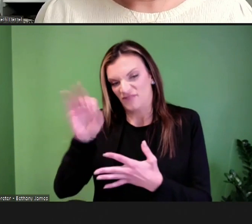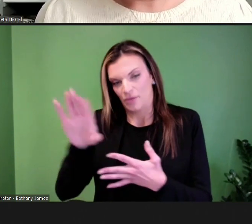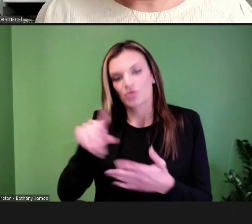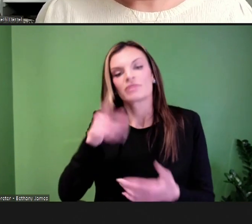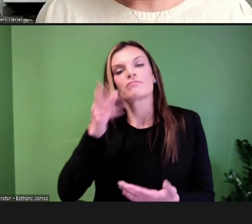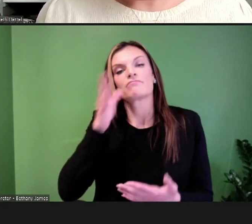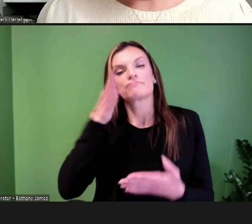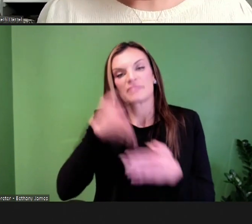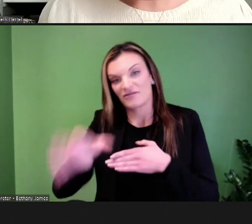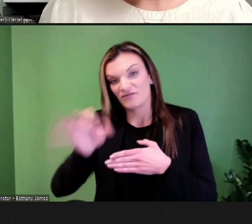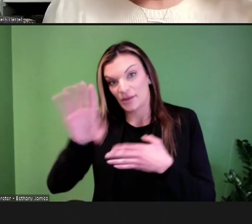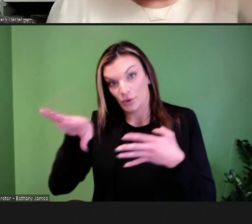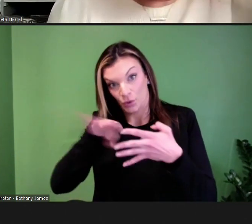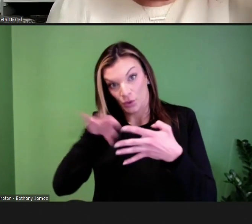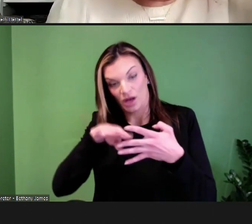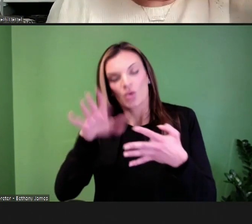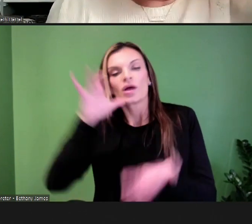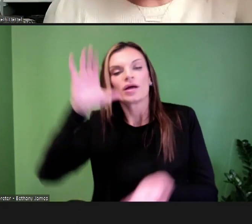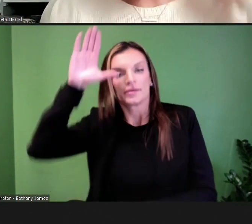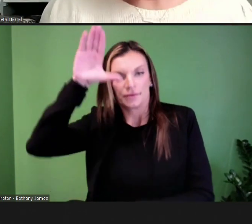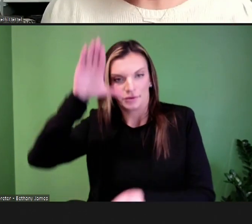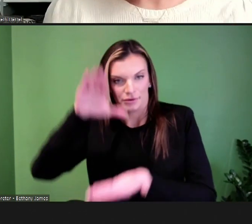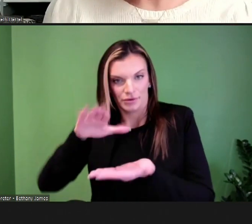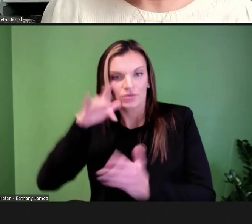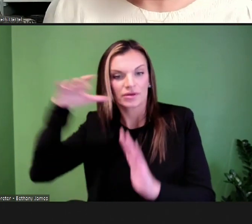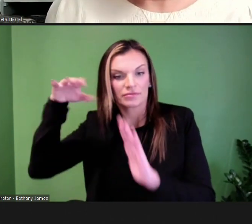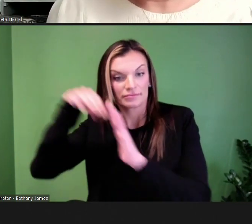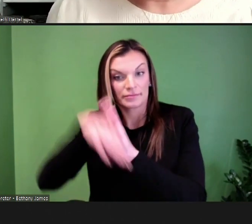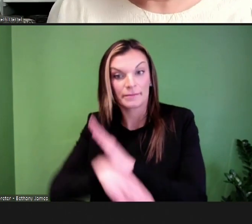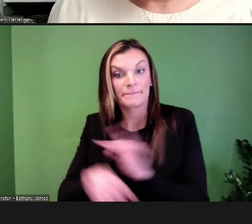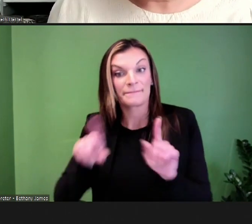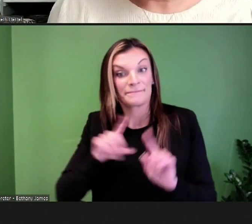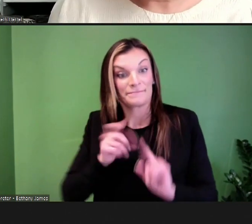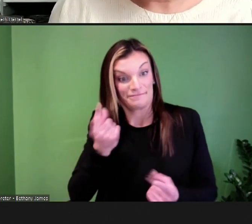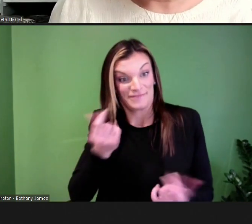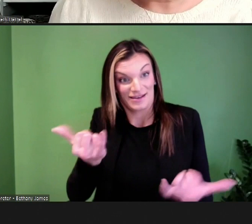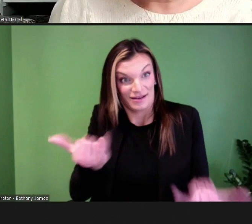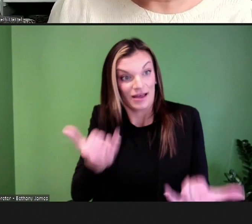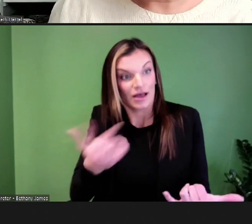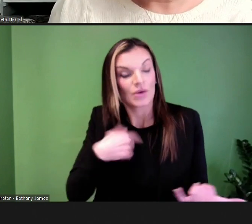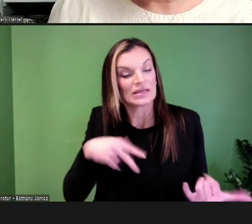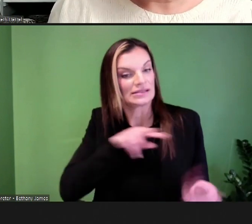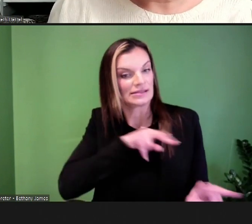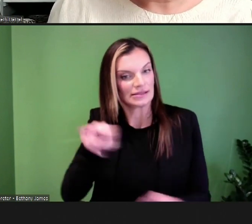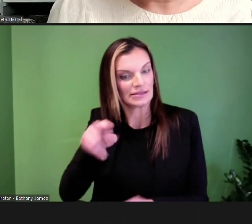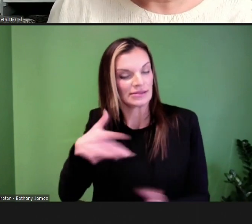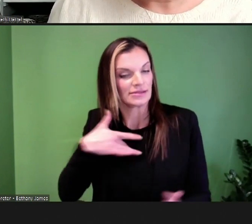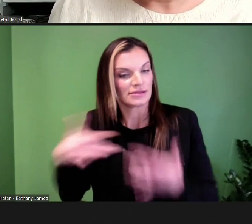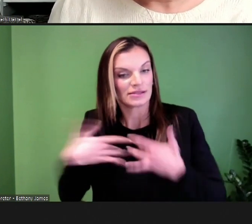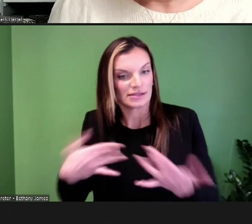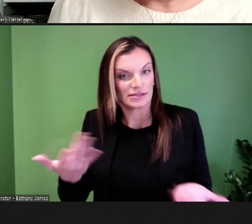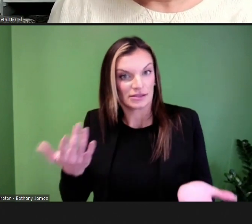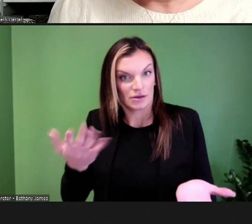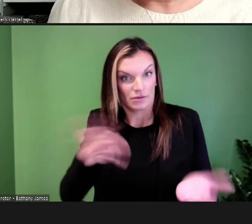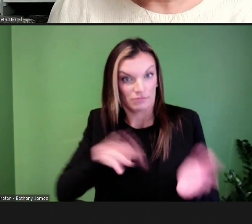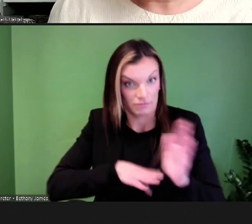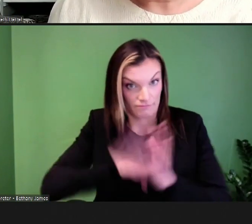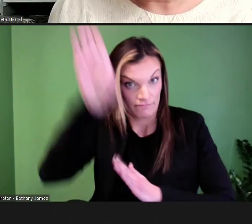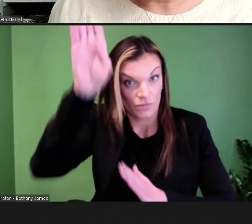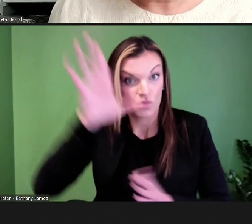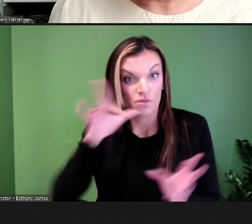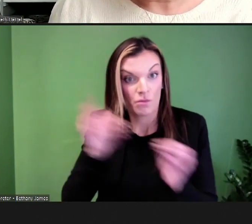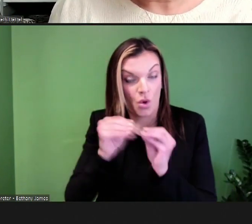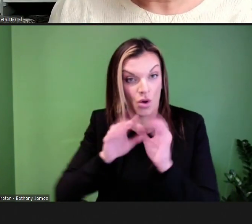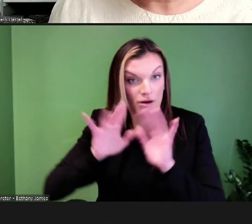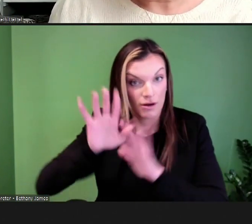what's really up to us as a state is how high do we want that peak to be? Because I think that if we don't use the tools we have, and we have